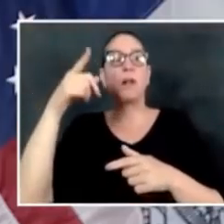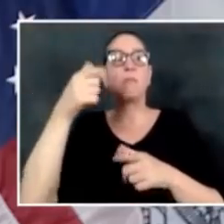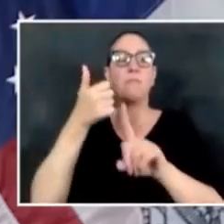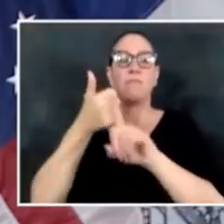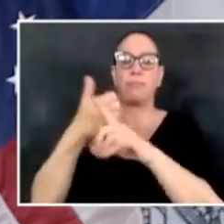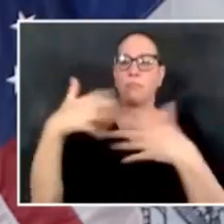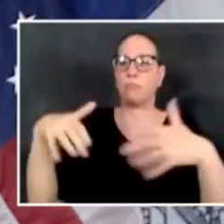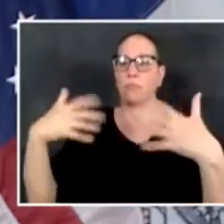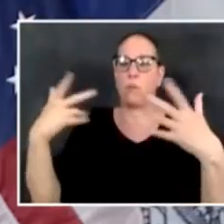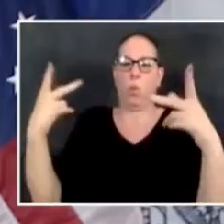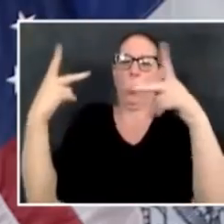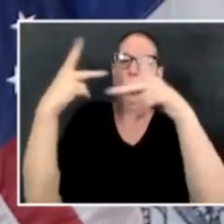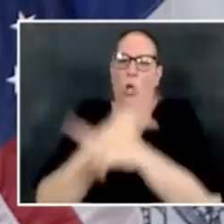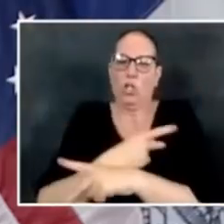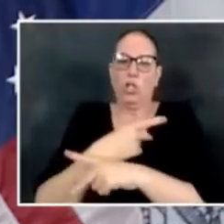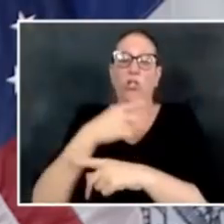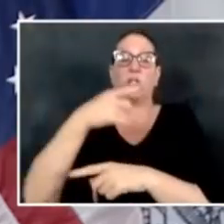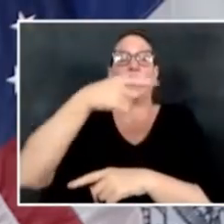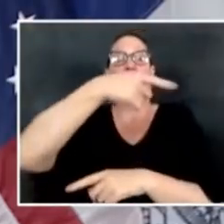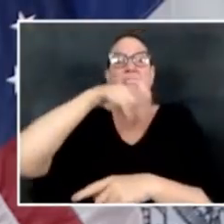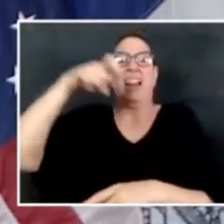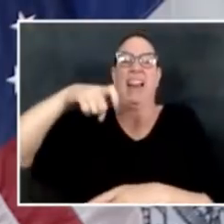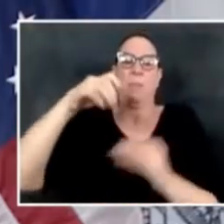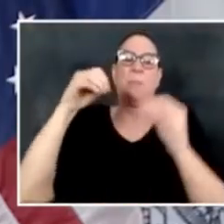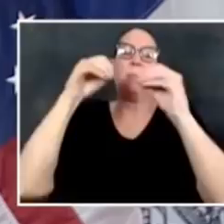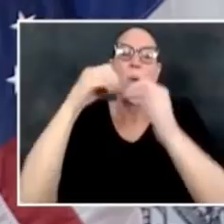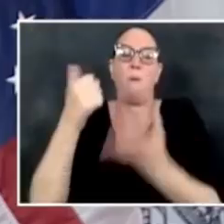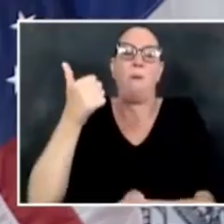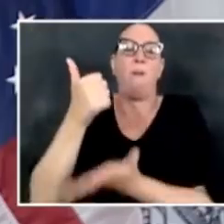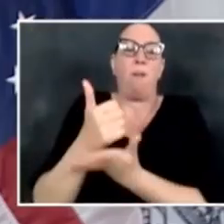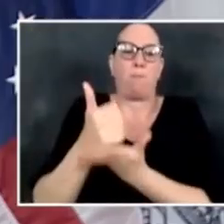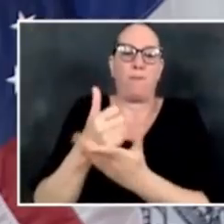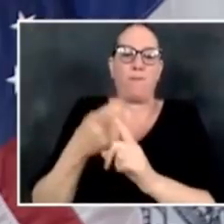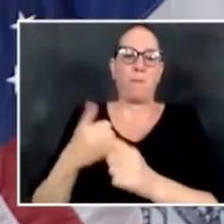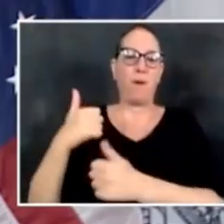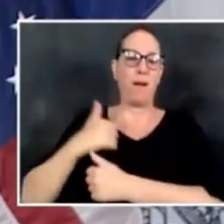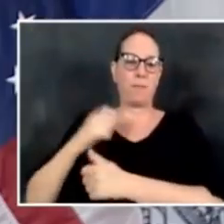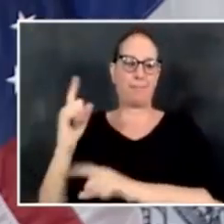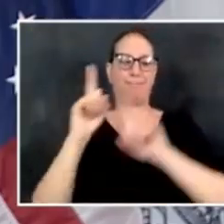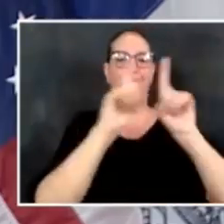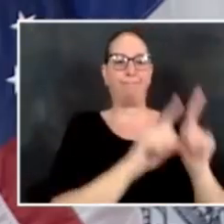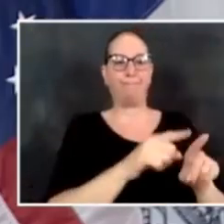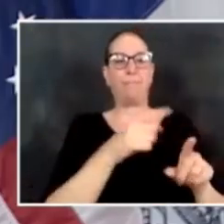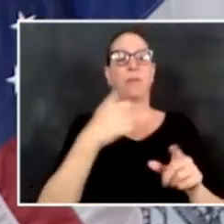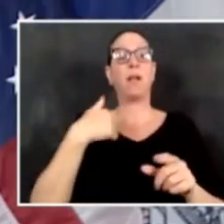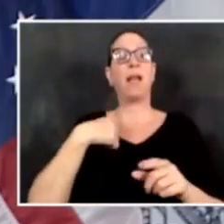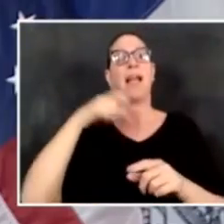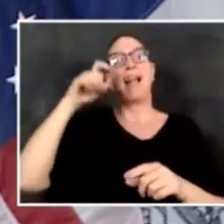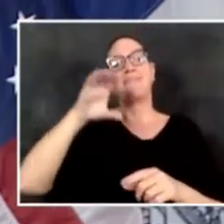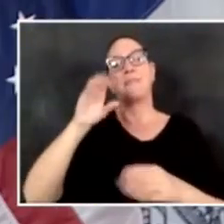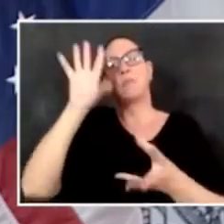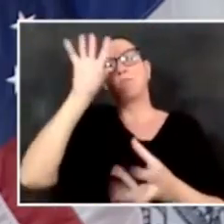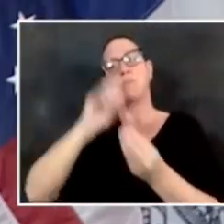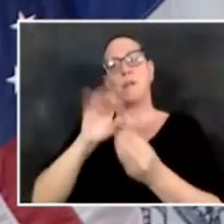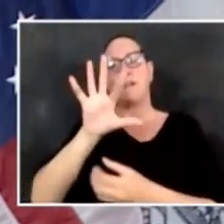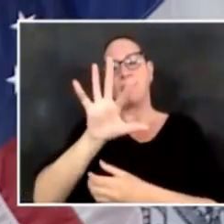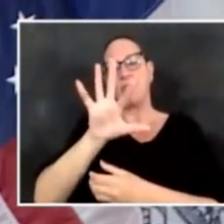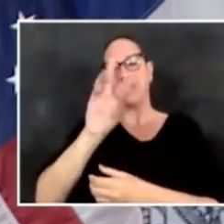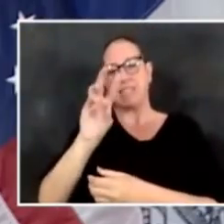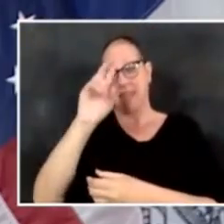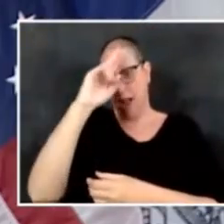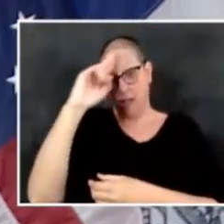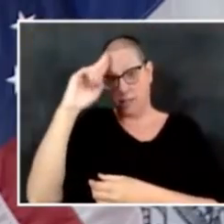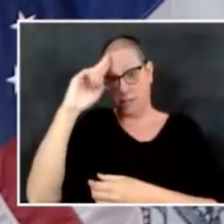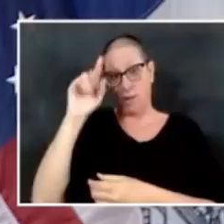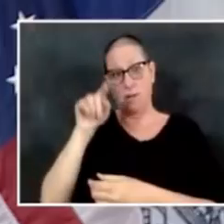through a particular challenge. We have 56 hospitals that have been in this fight all over the city. Our public hospital